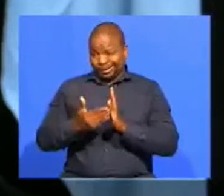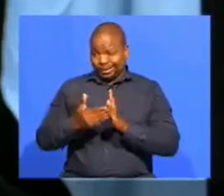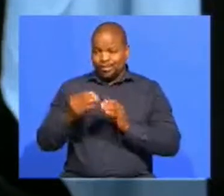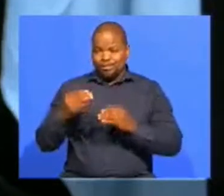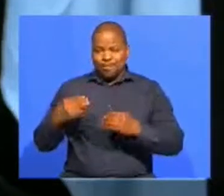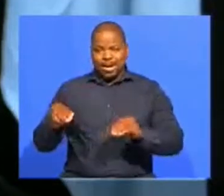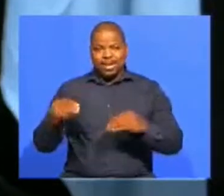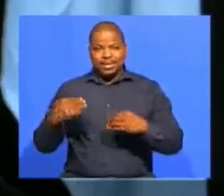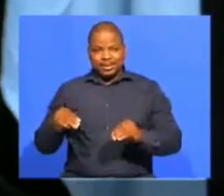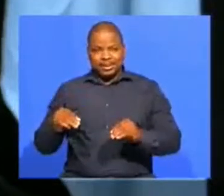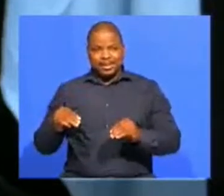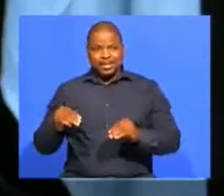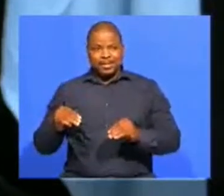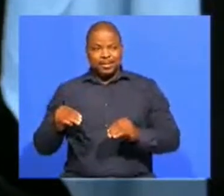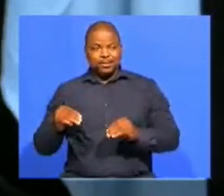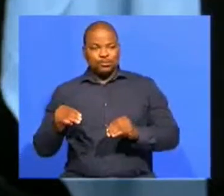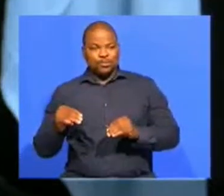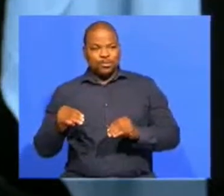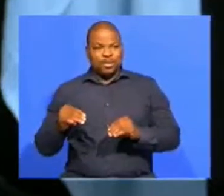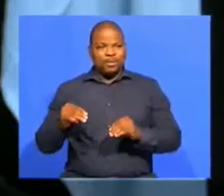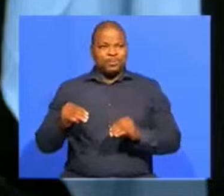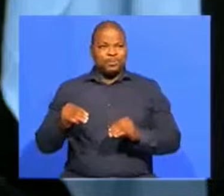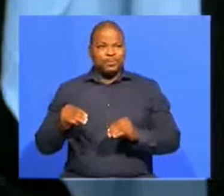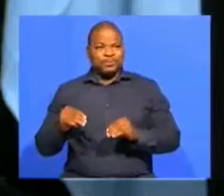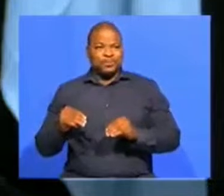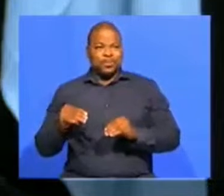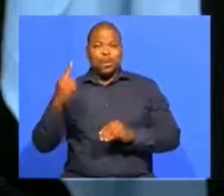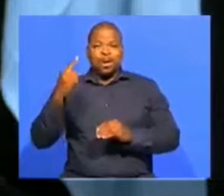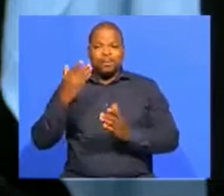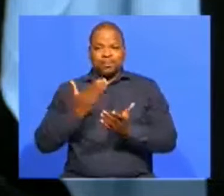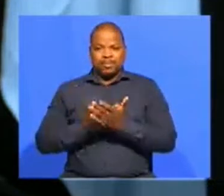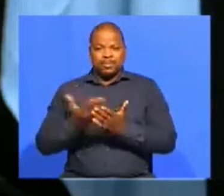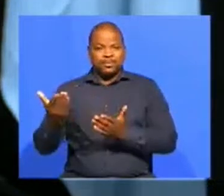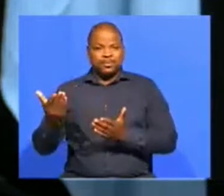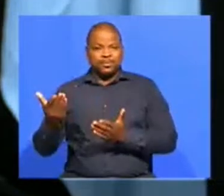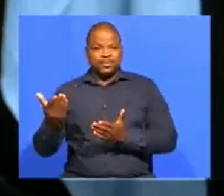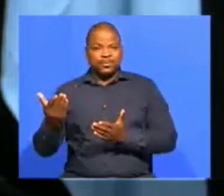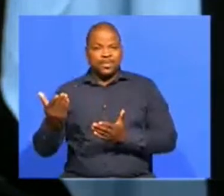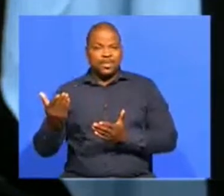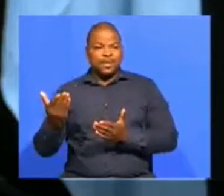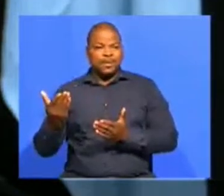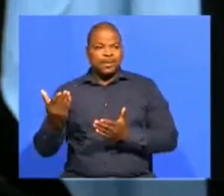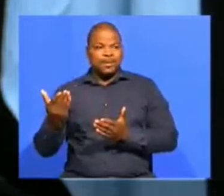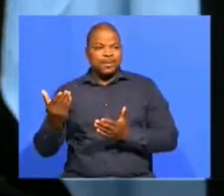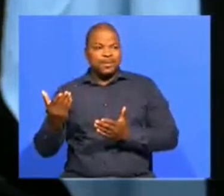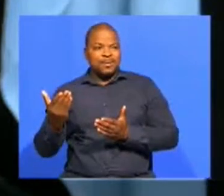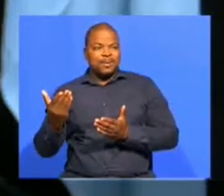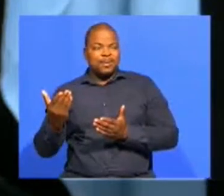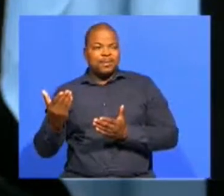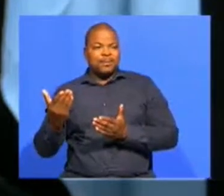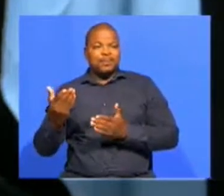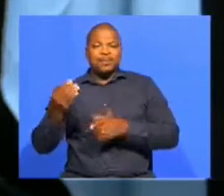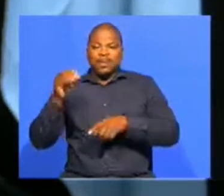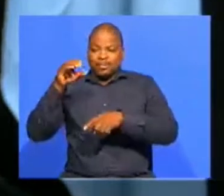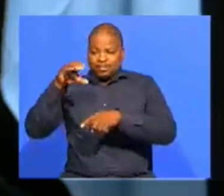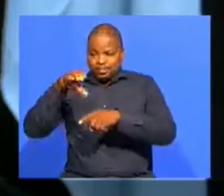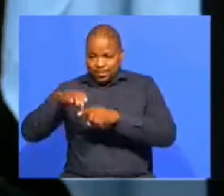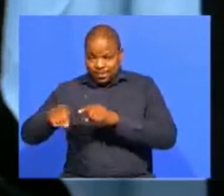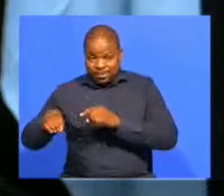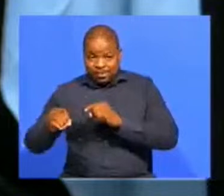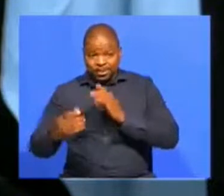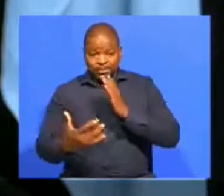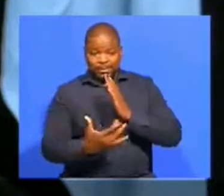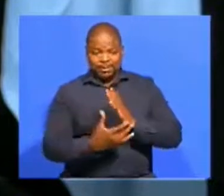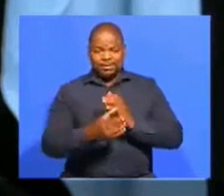market that has really caught on. And the one thing that the world has recognized that